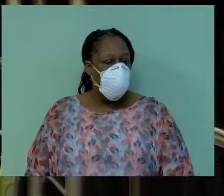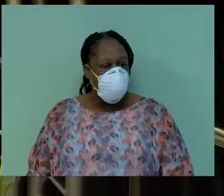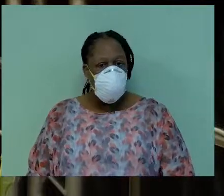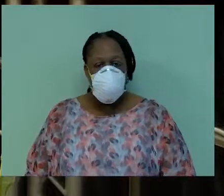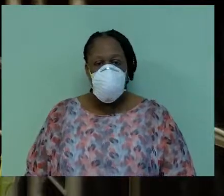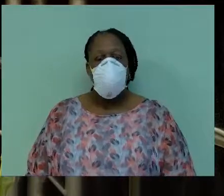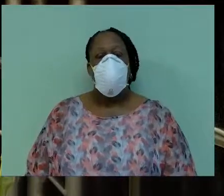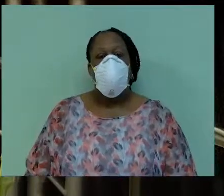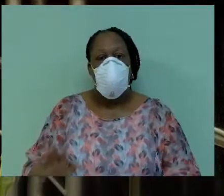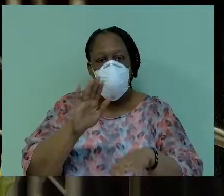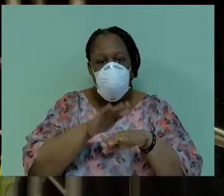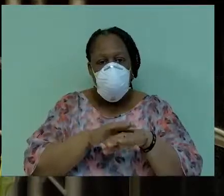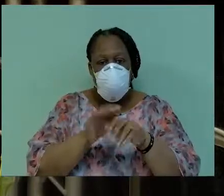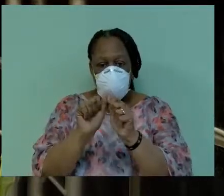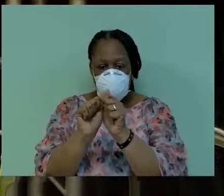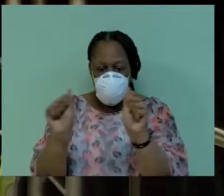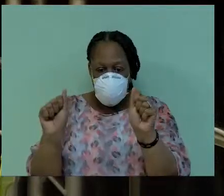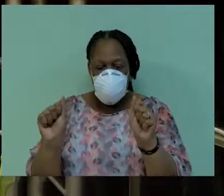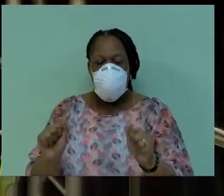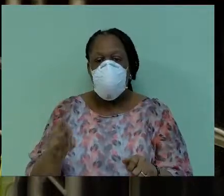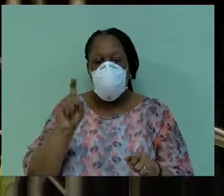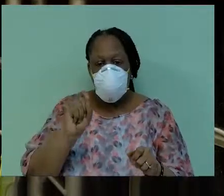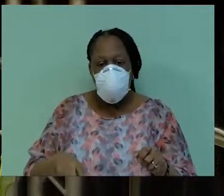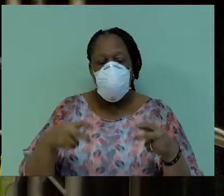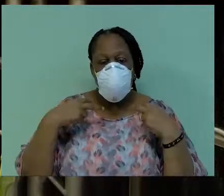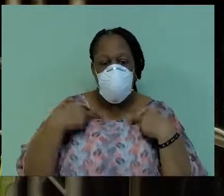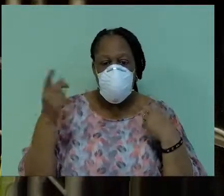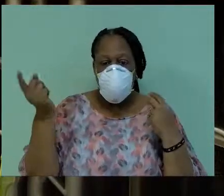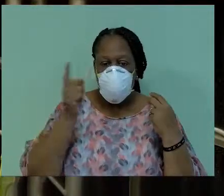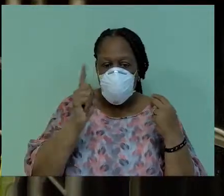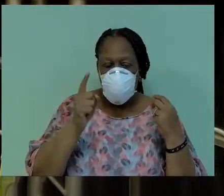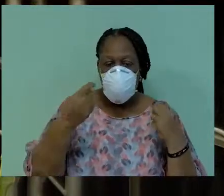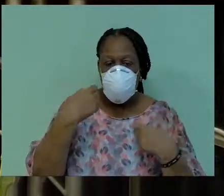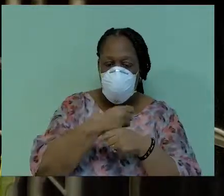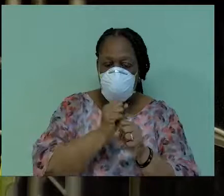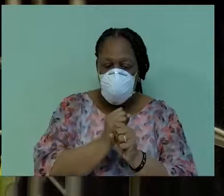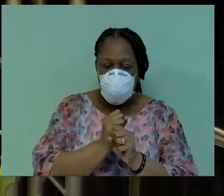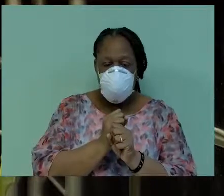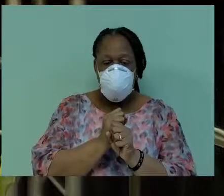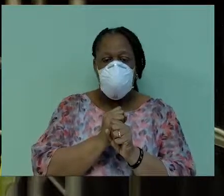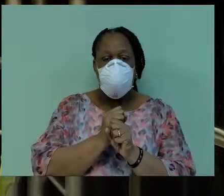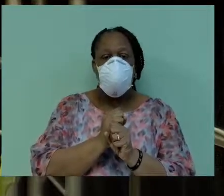origin. It must have a physical address as well as a contact for the business.